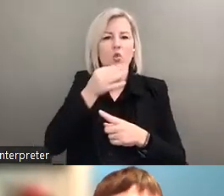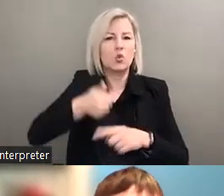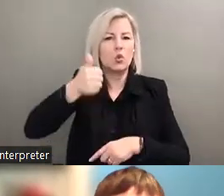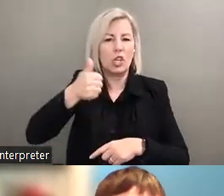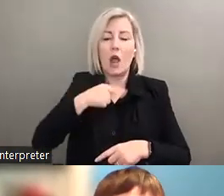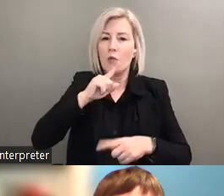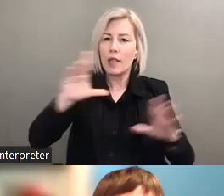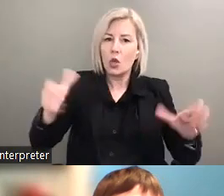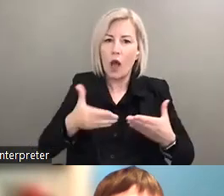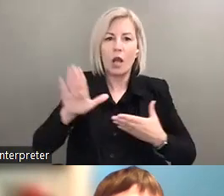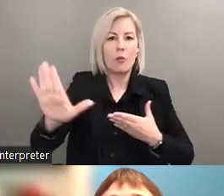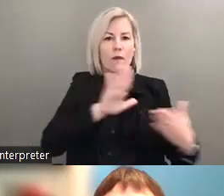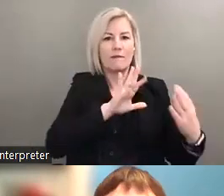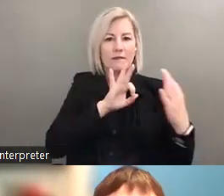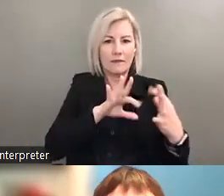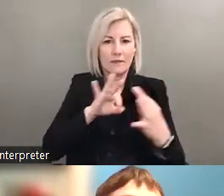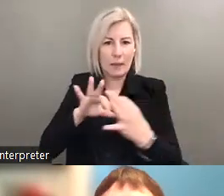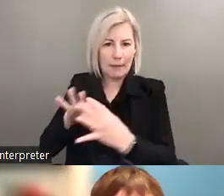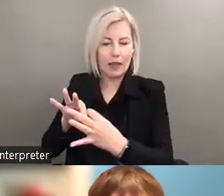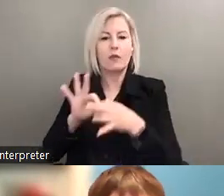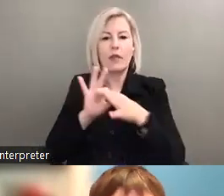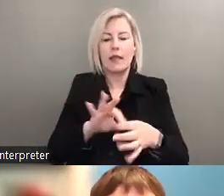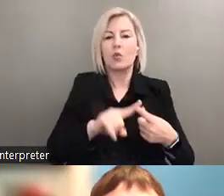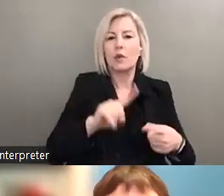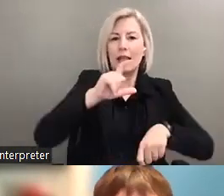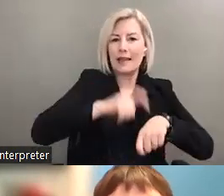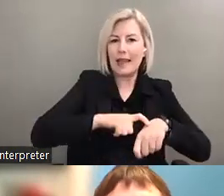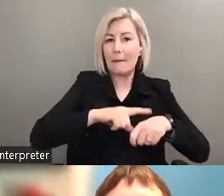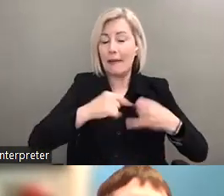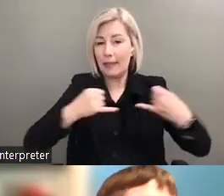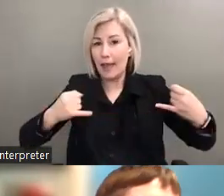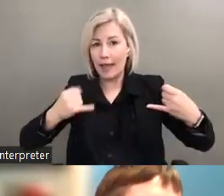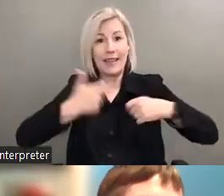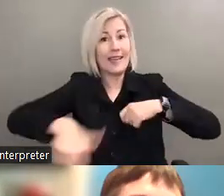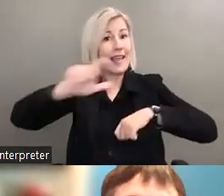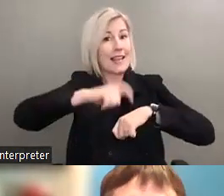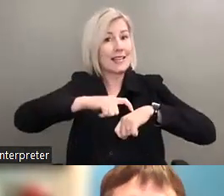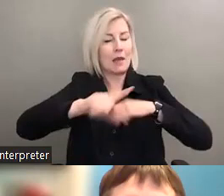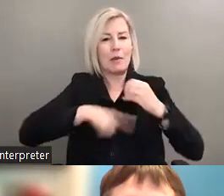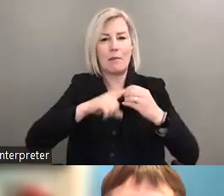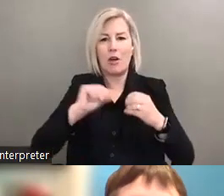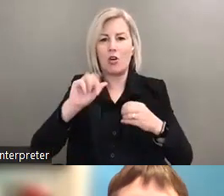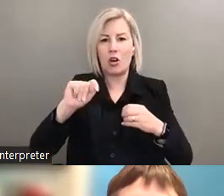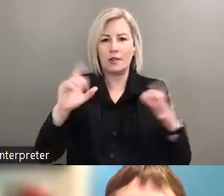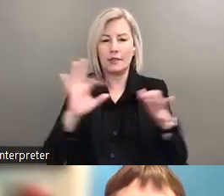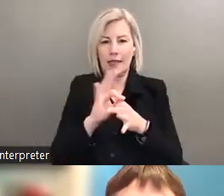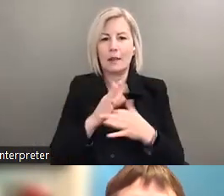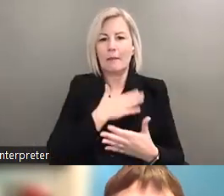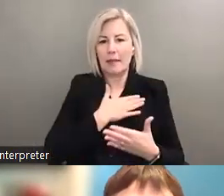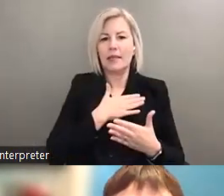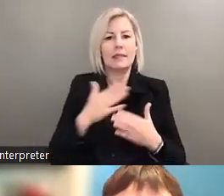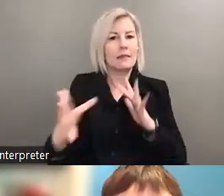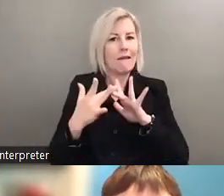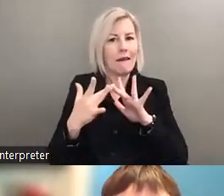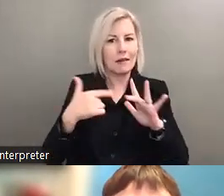feedback about the timeline and the evolving timeline anytime about ArtsCONNECT. Please reach out via email or